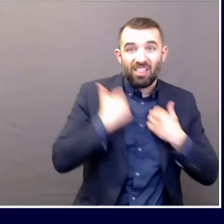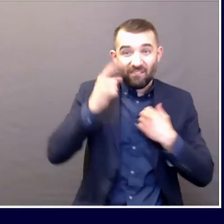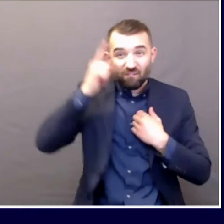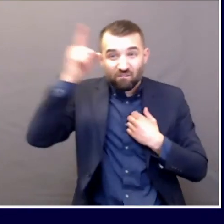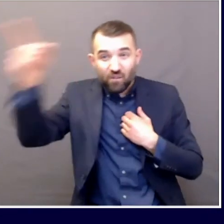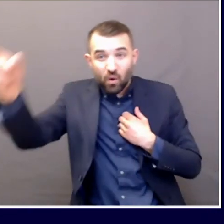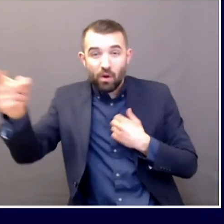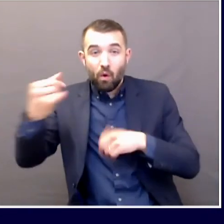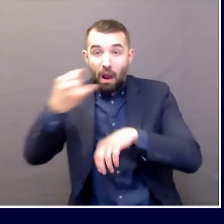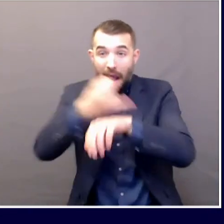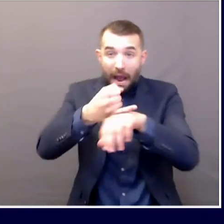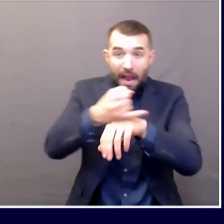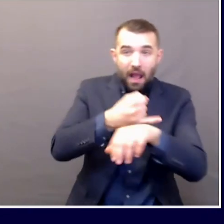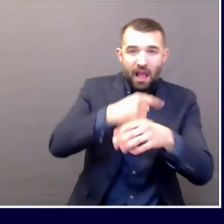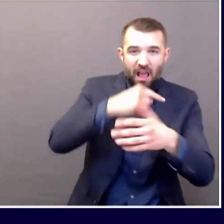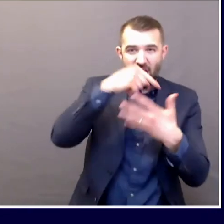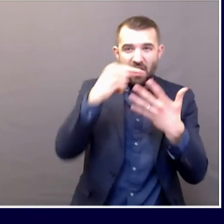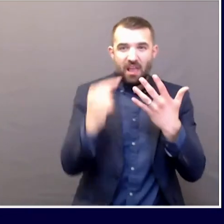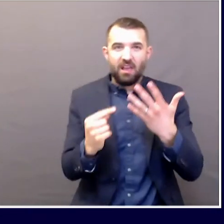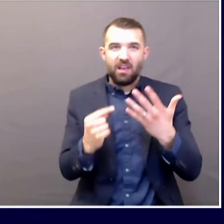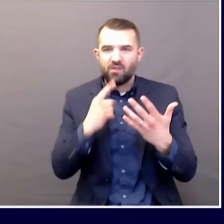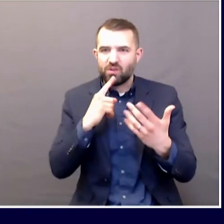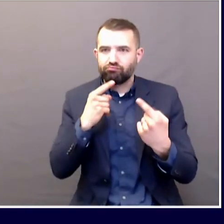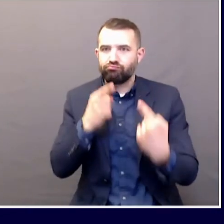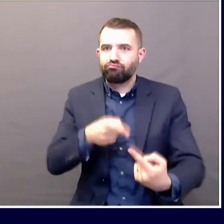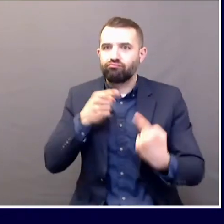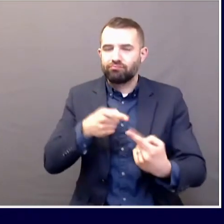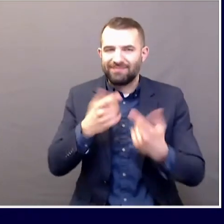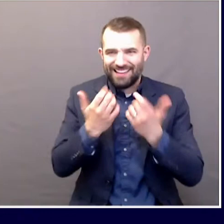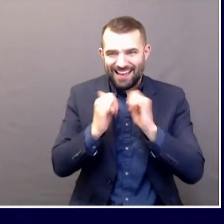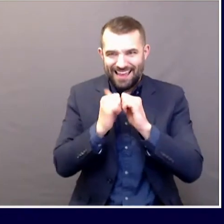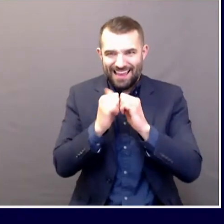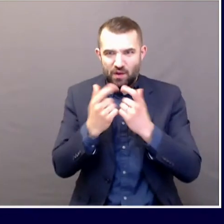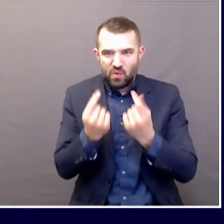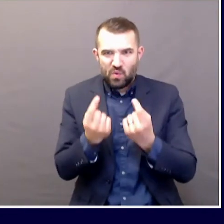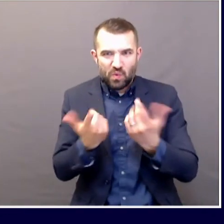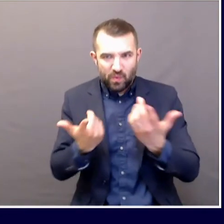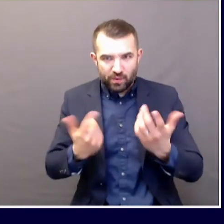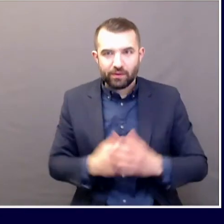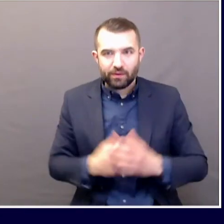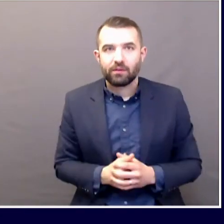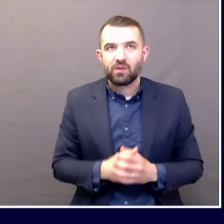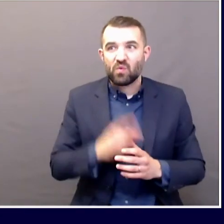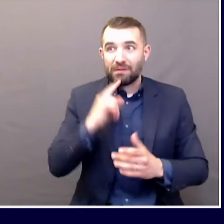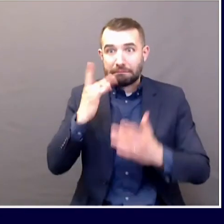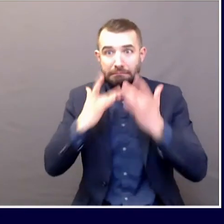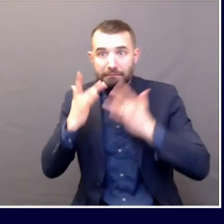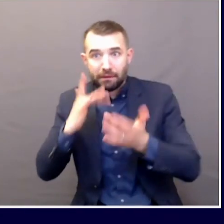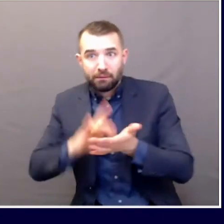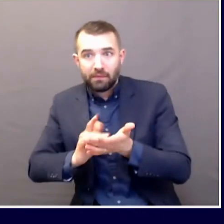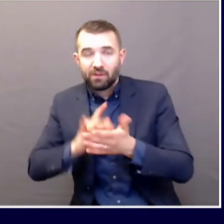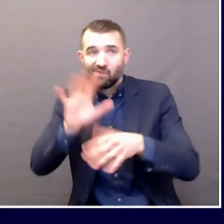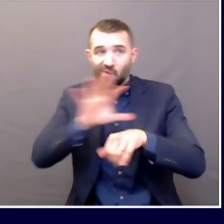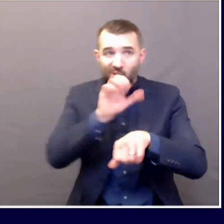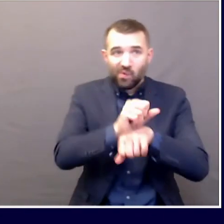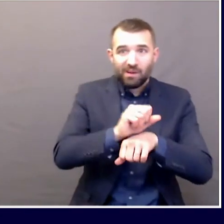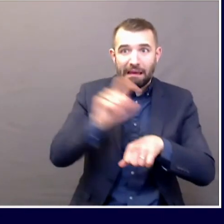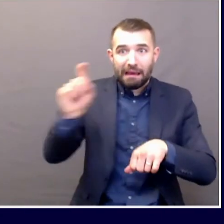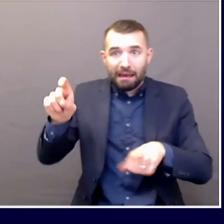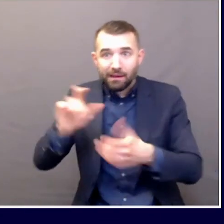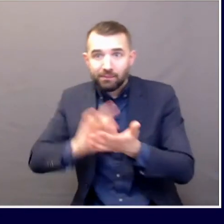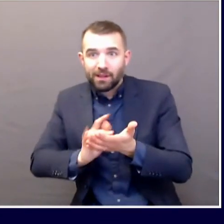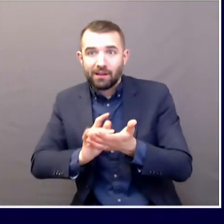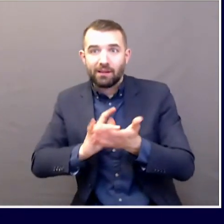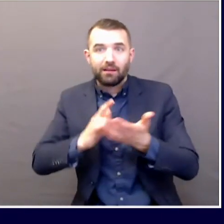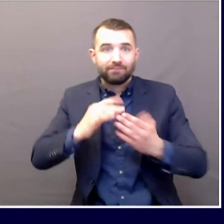who just struggle to get there, we get to them? So that is ongoing work that will not end. Thank you. Thanks, Patty. Let